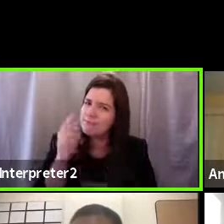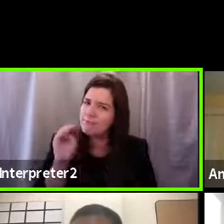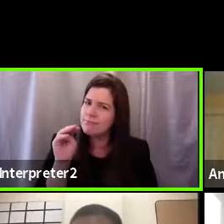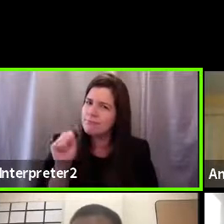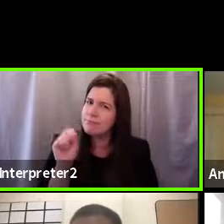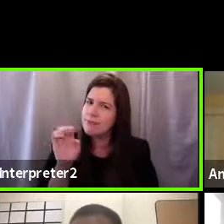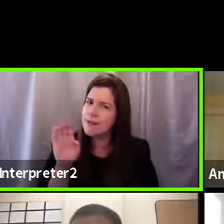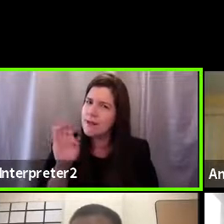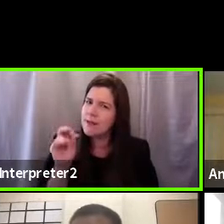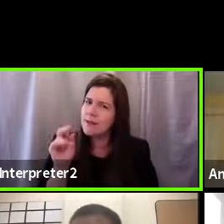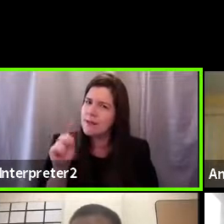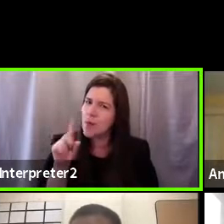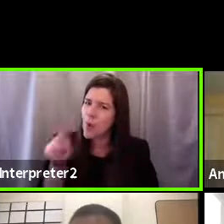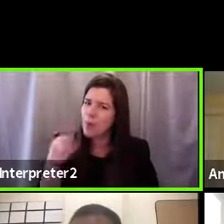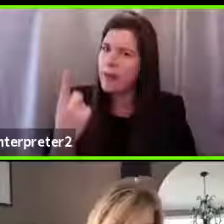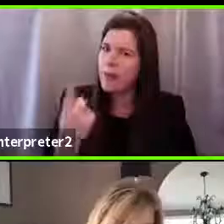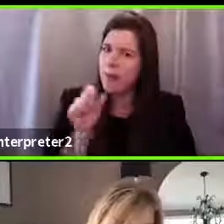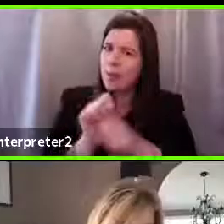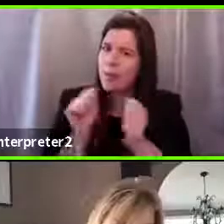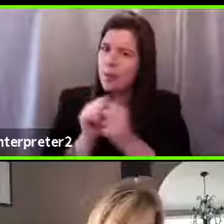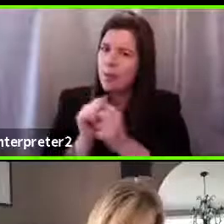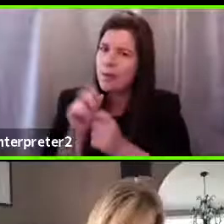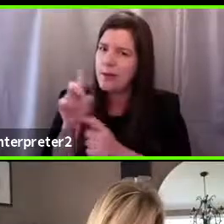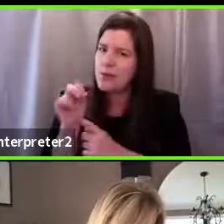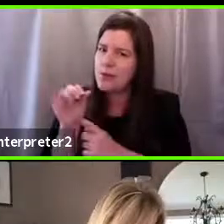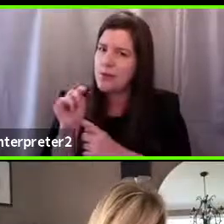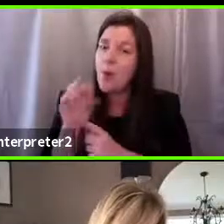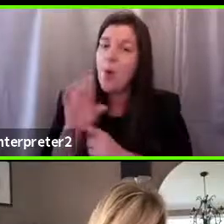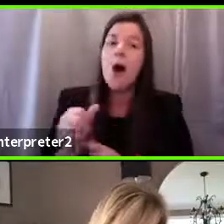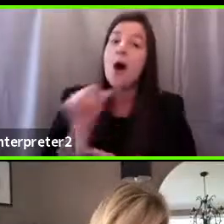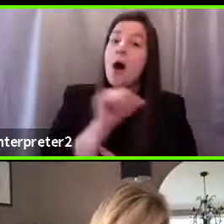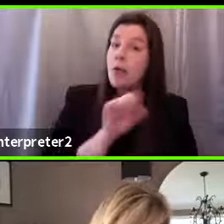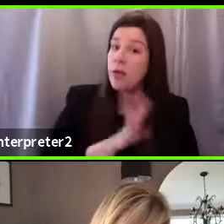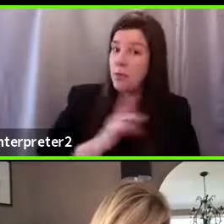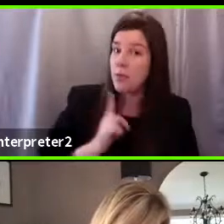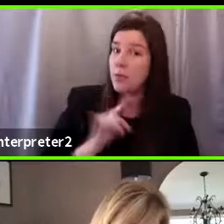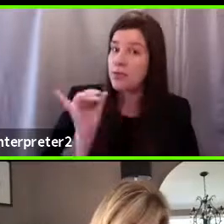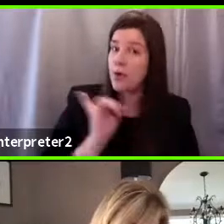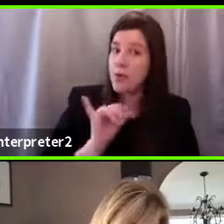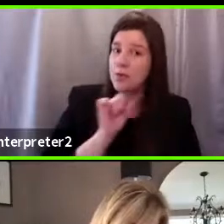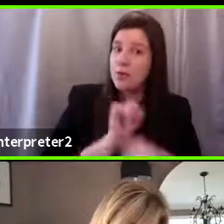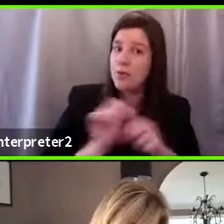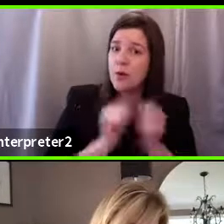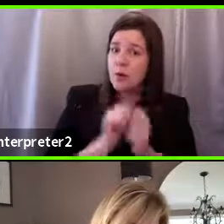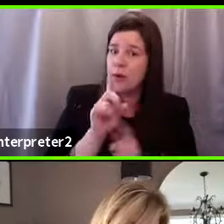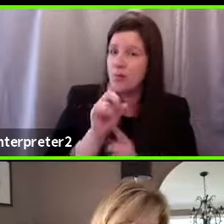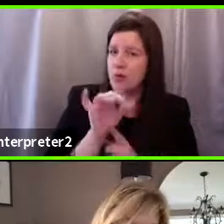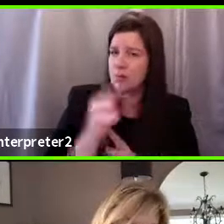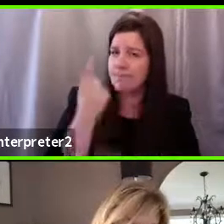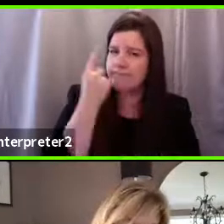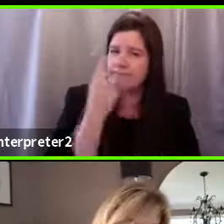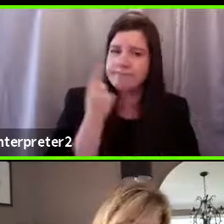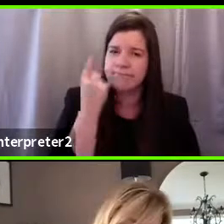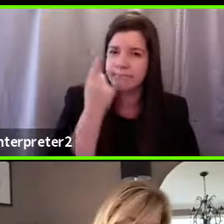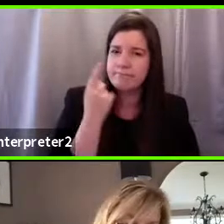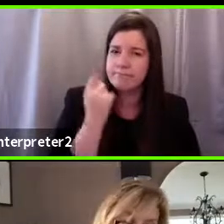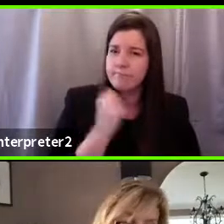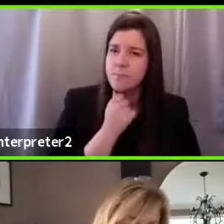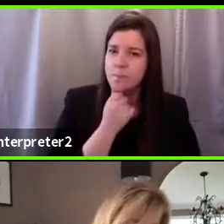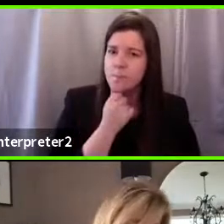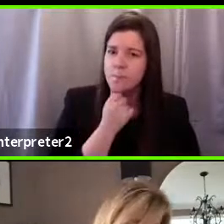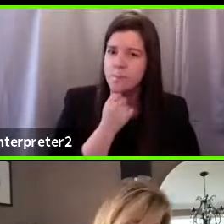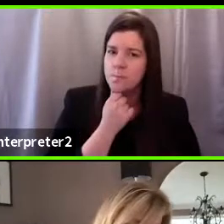that's working with Do It, or are there other boards who've been actively working with Do It to get this platform up and